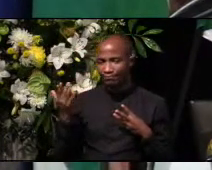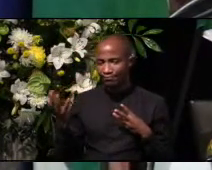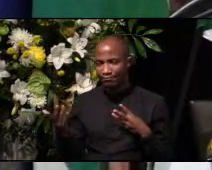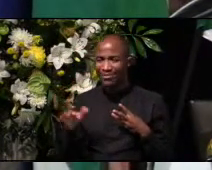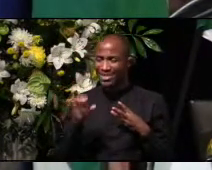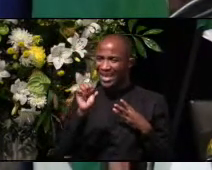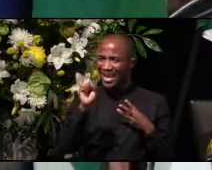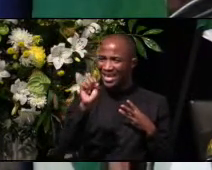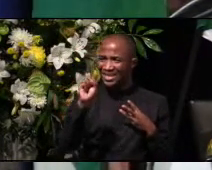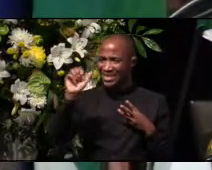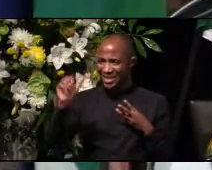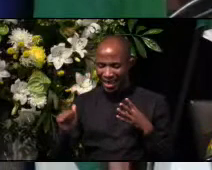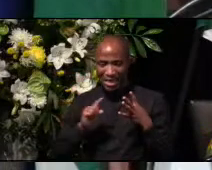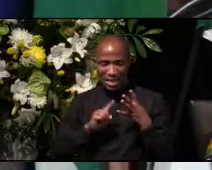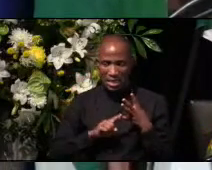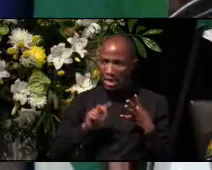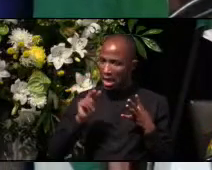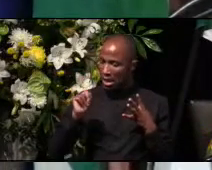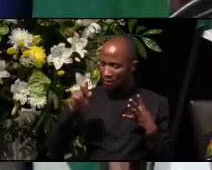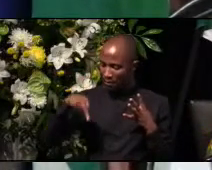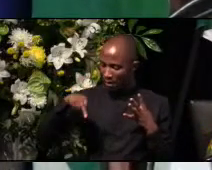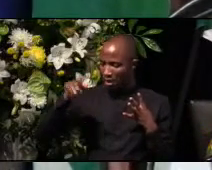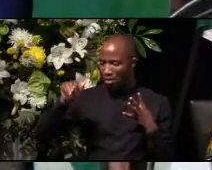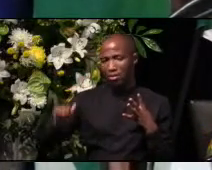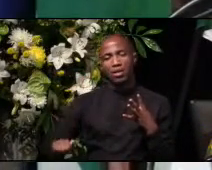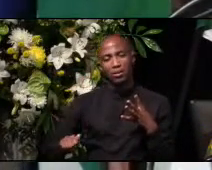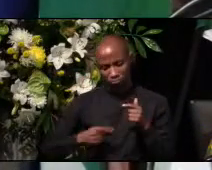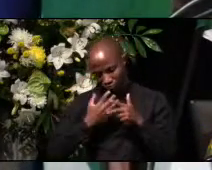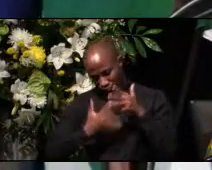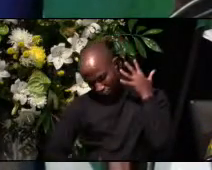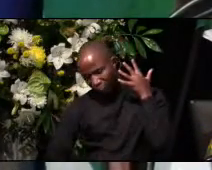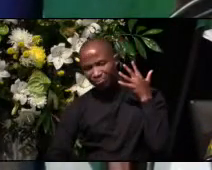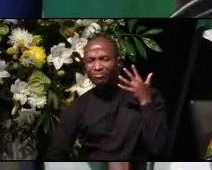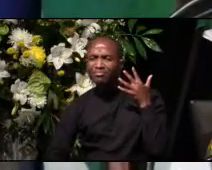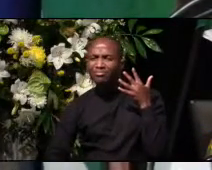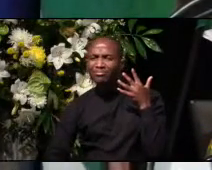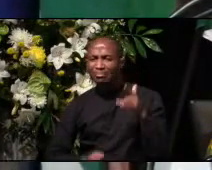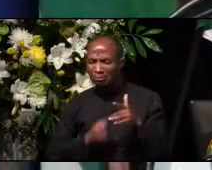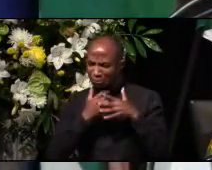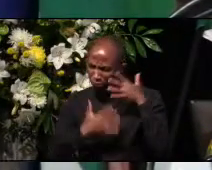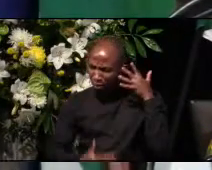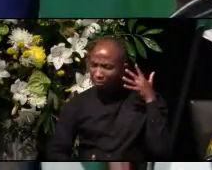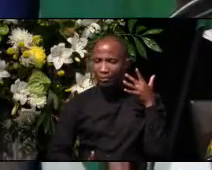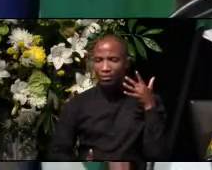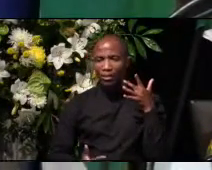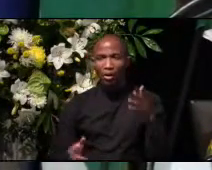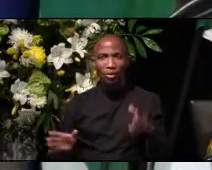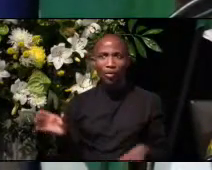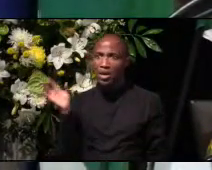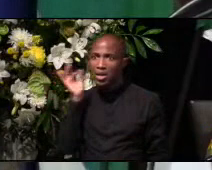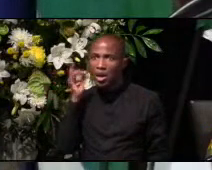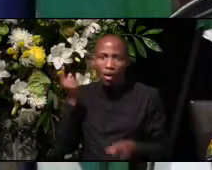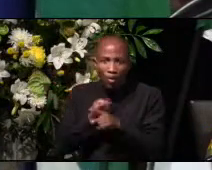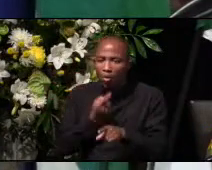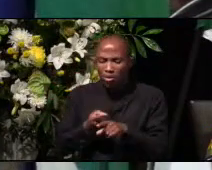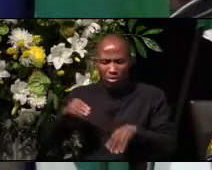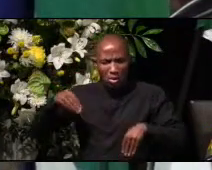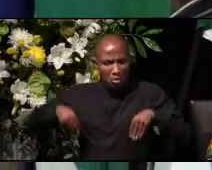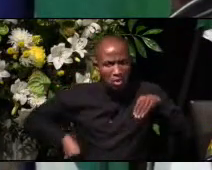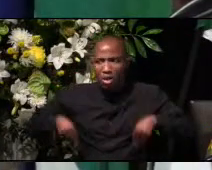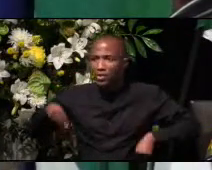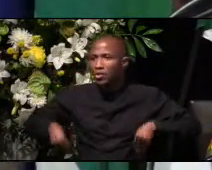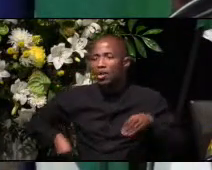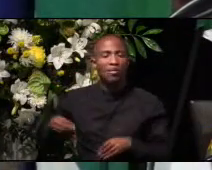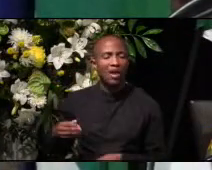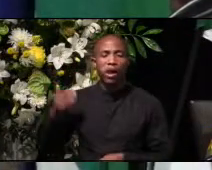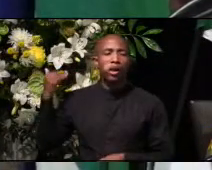SSA our NPA you can name them we hear of corruption that are repeated daily